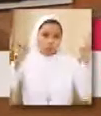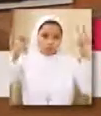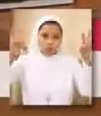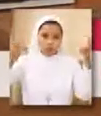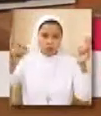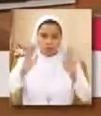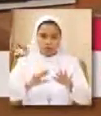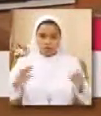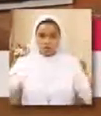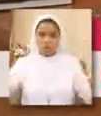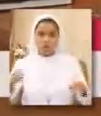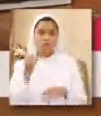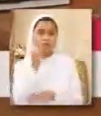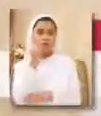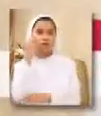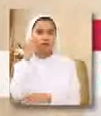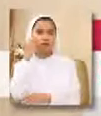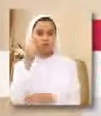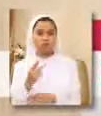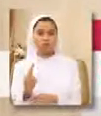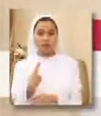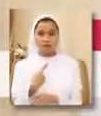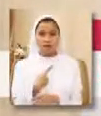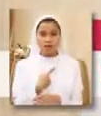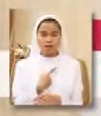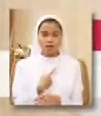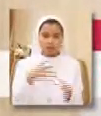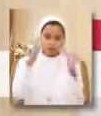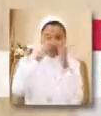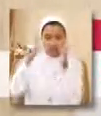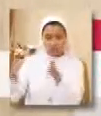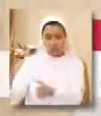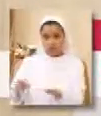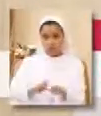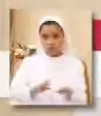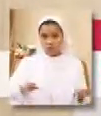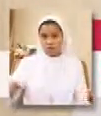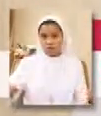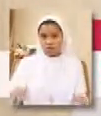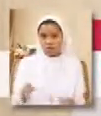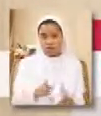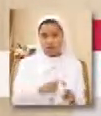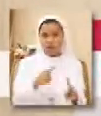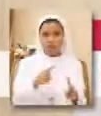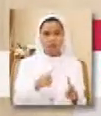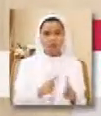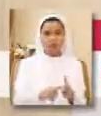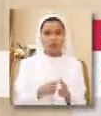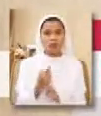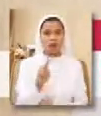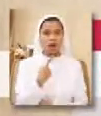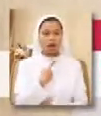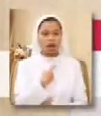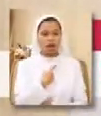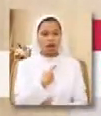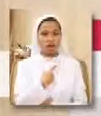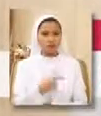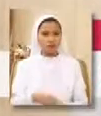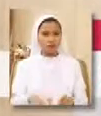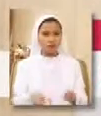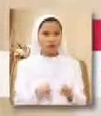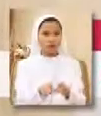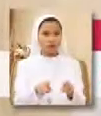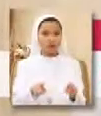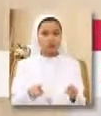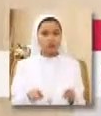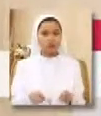really house abandoned children. Yes. And then... We also... Sister Venice is